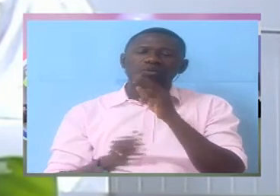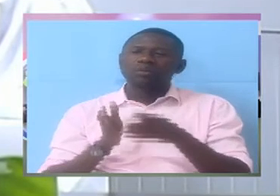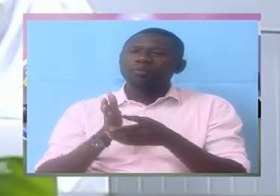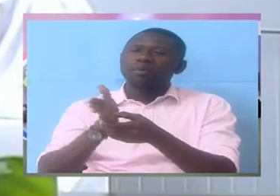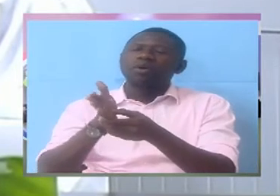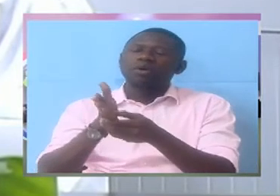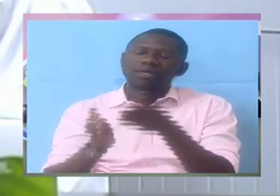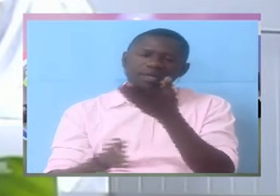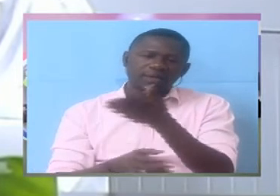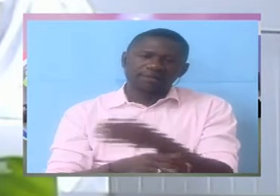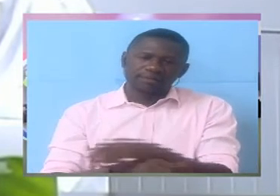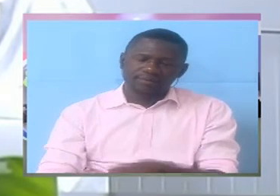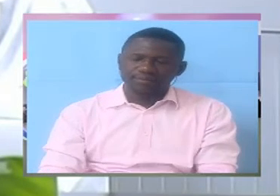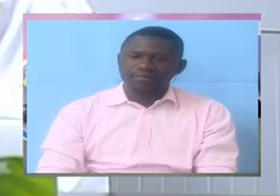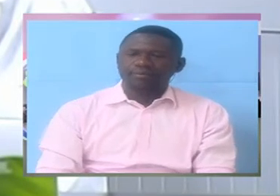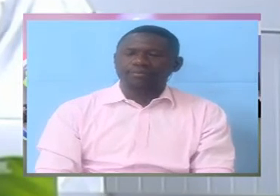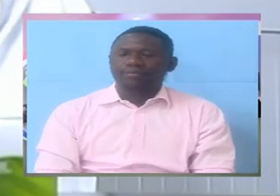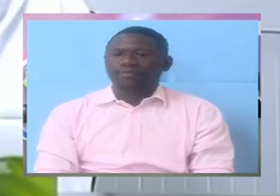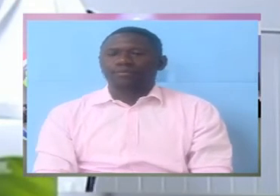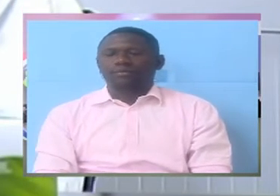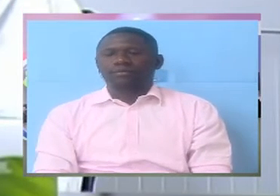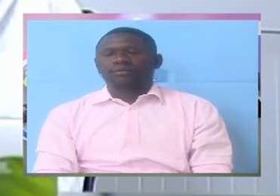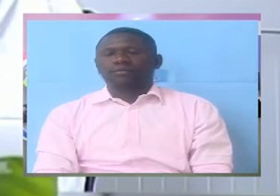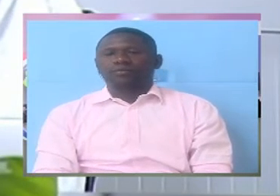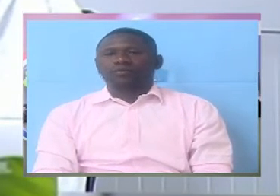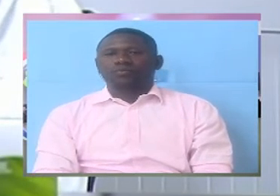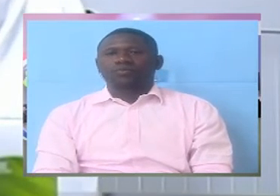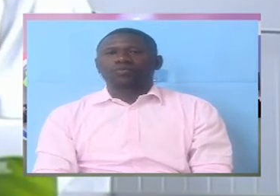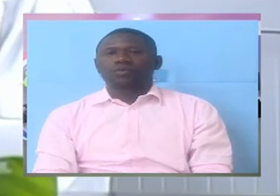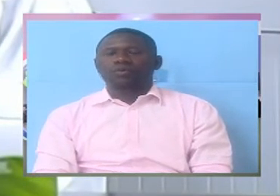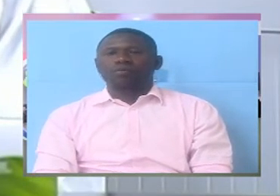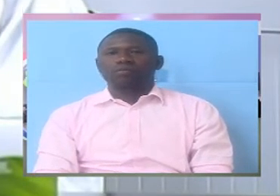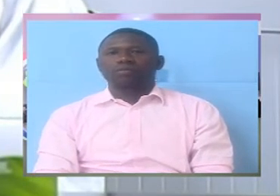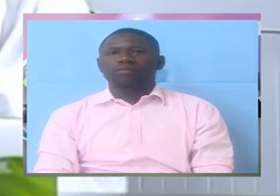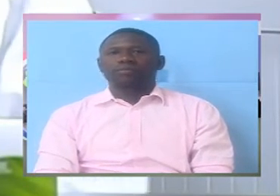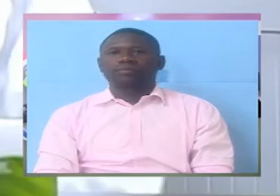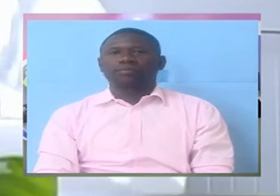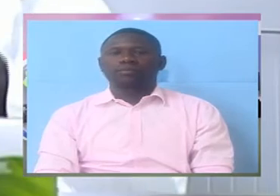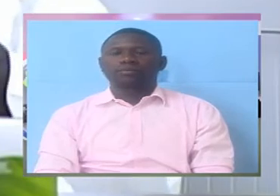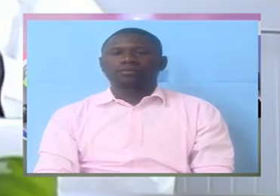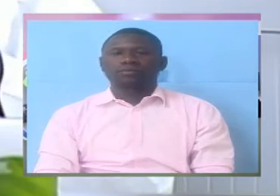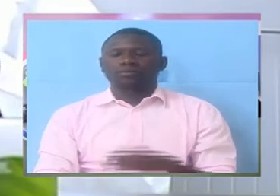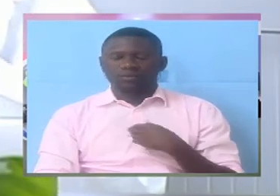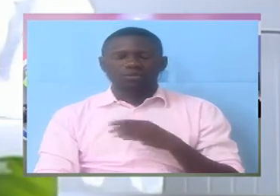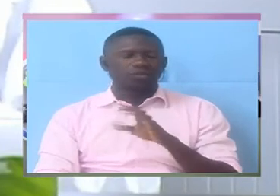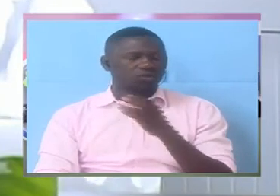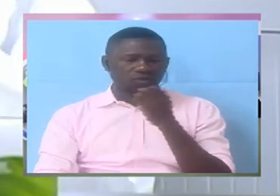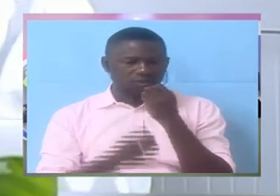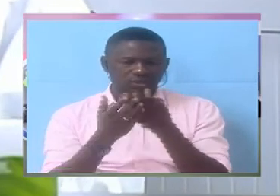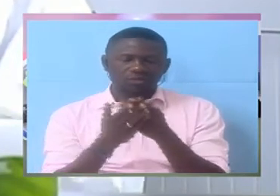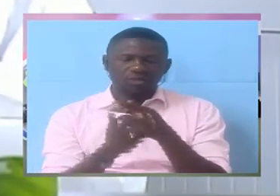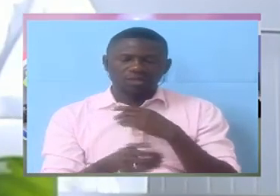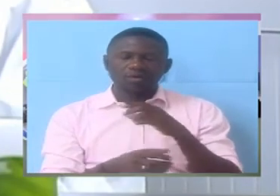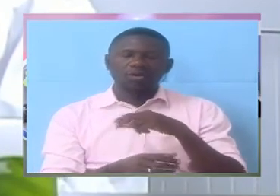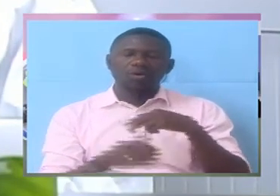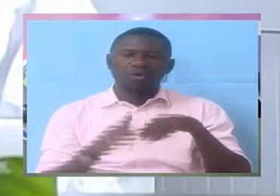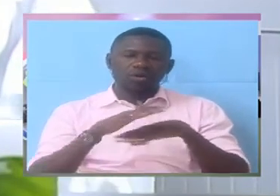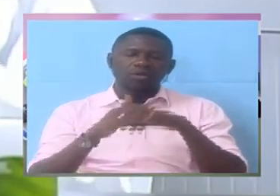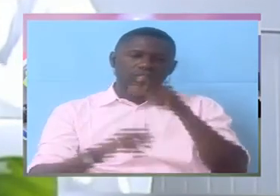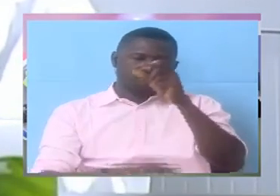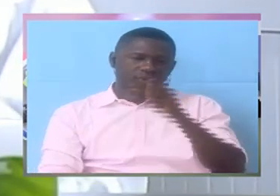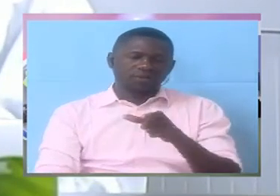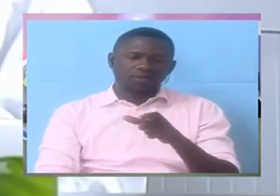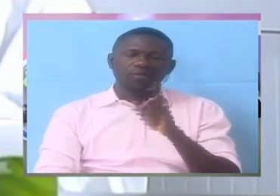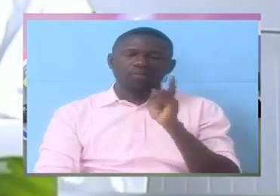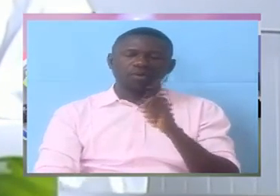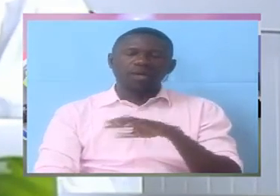abe jumala marokoto no I cannot tell you that they are under somebody but you know whoever is brought to investigation